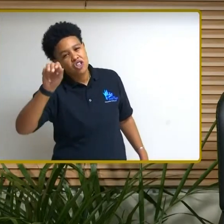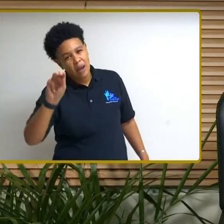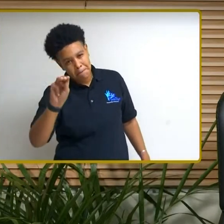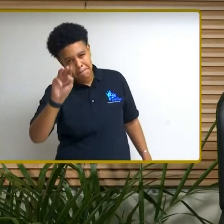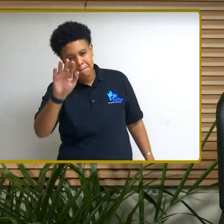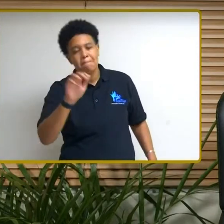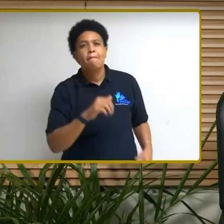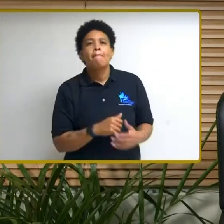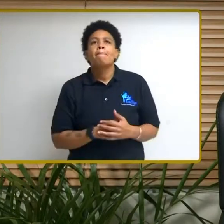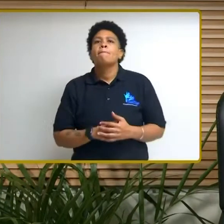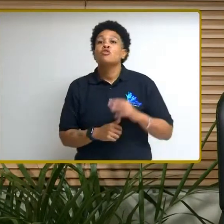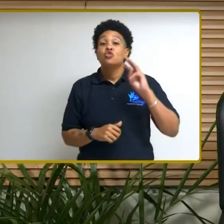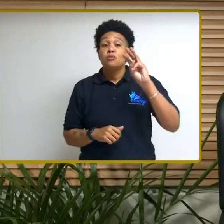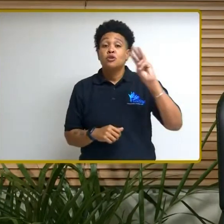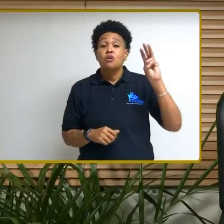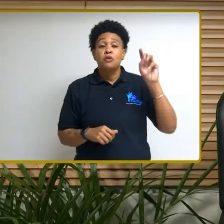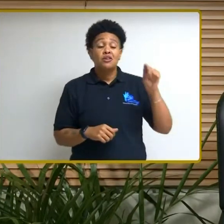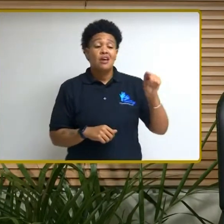www.moh.gov.jm. That's